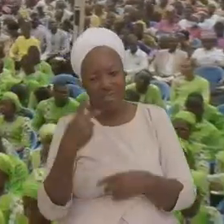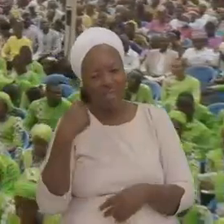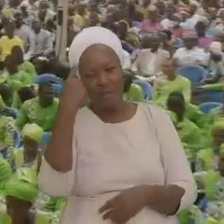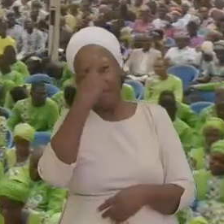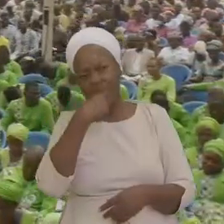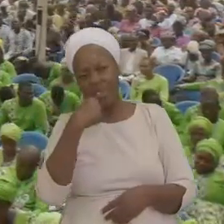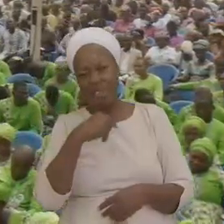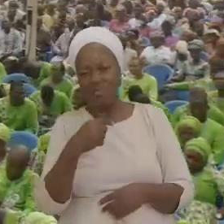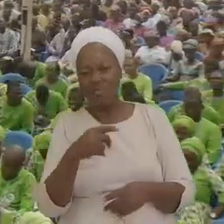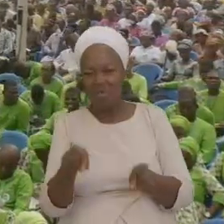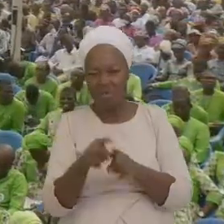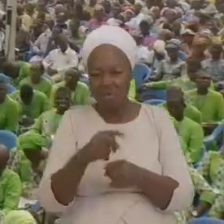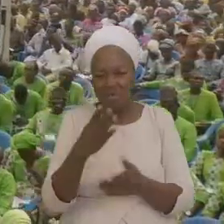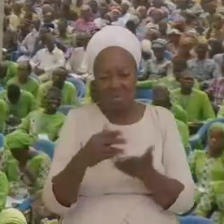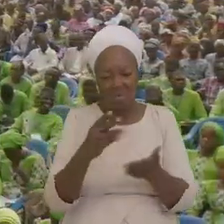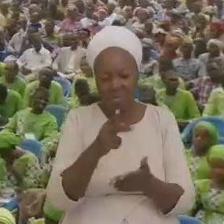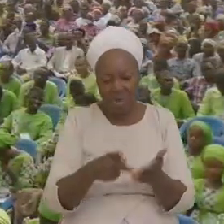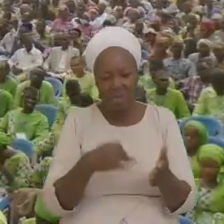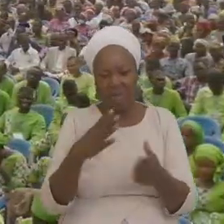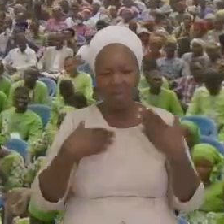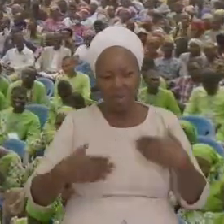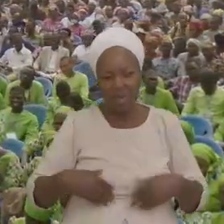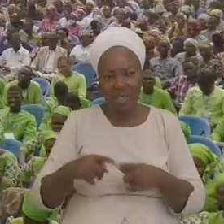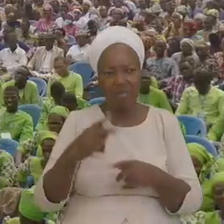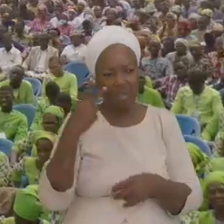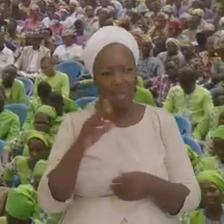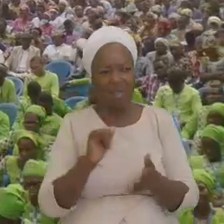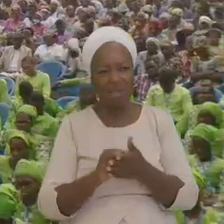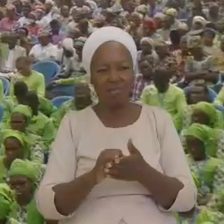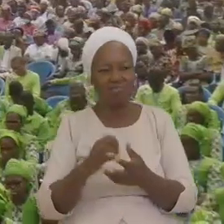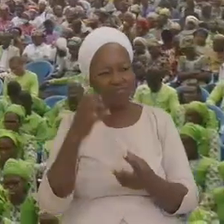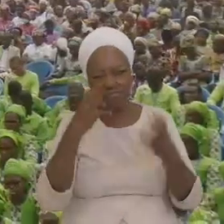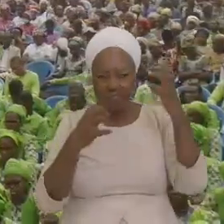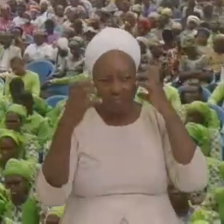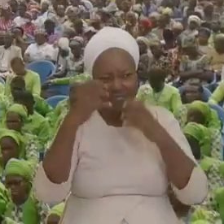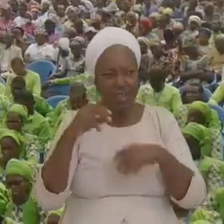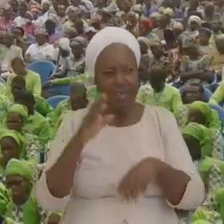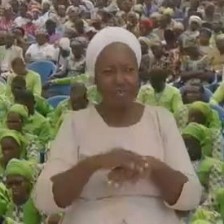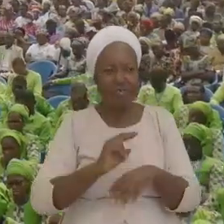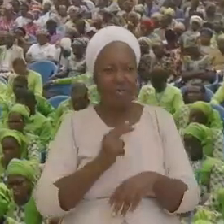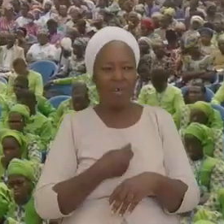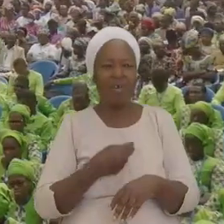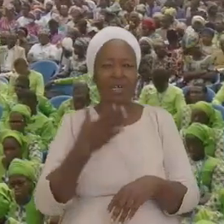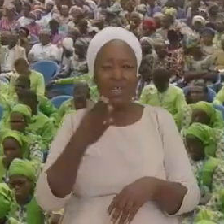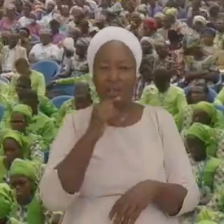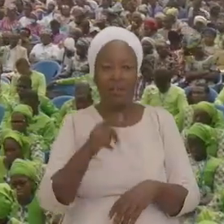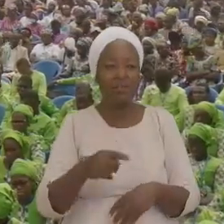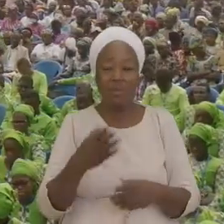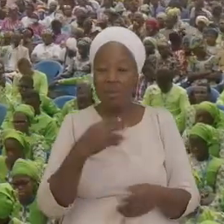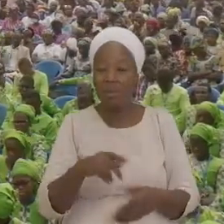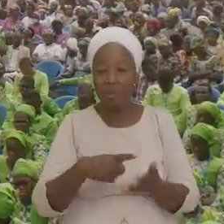our body, we see the wrinkles. They are the mark of the